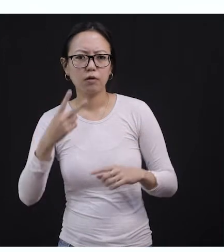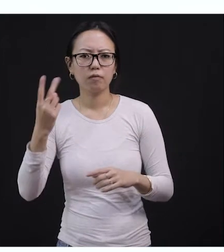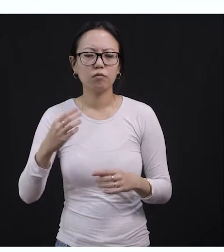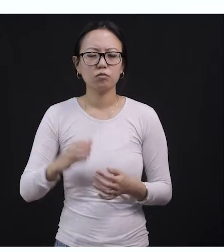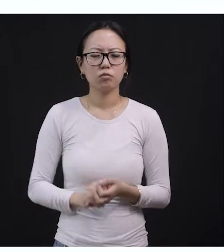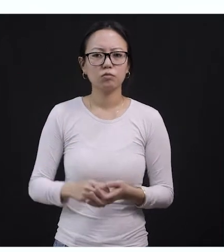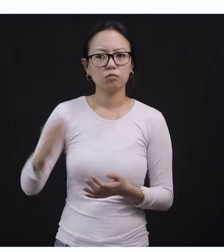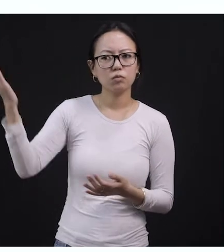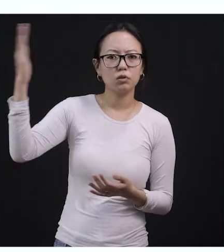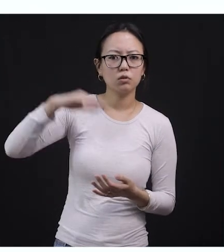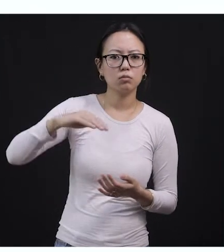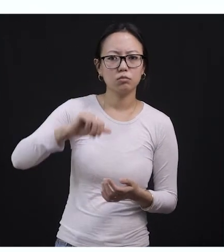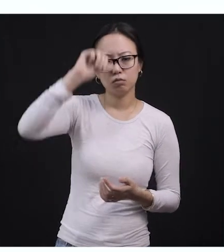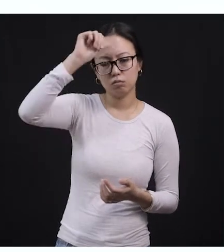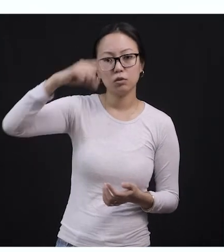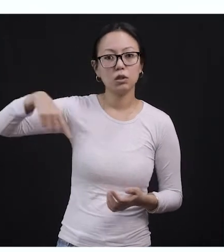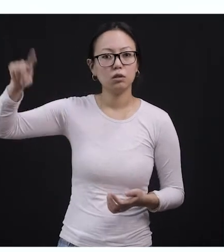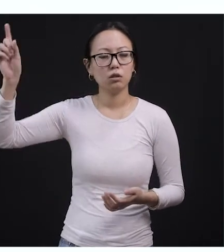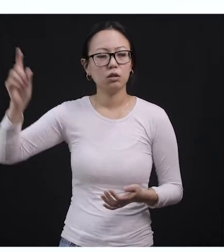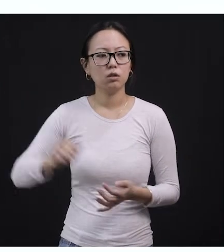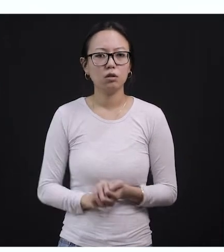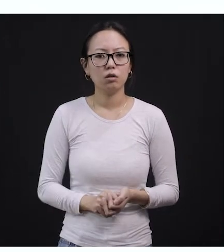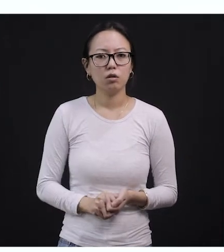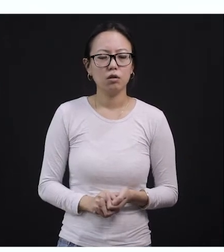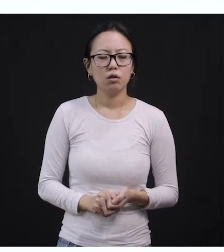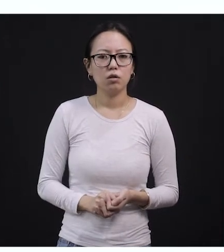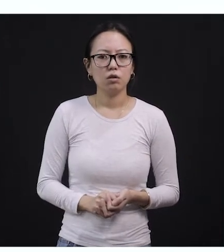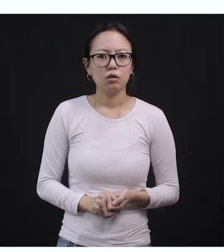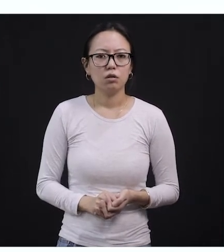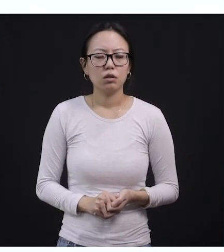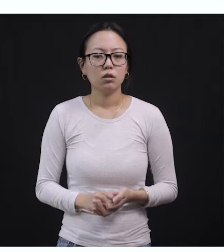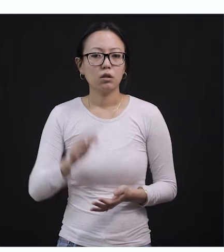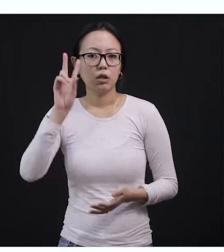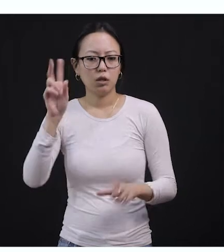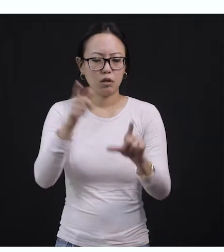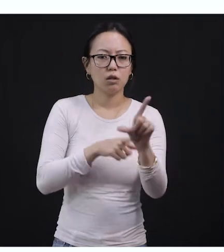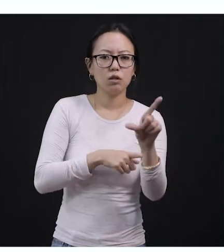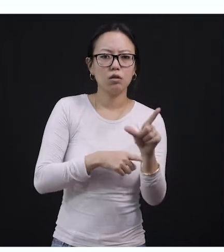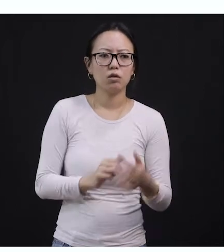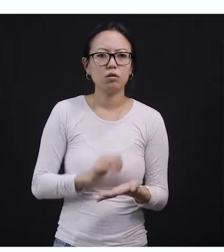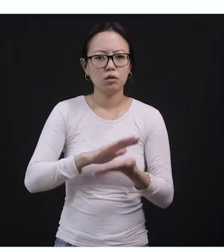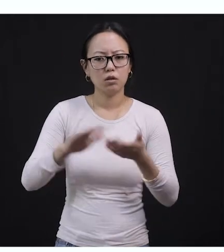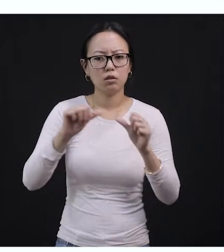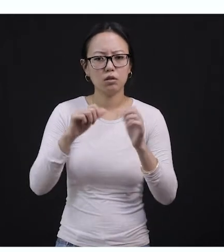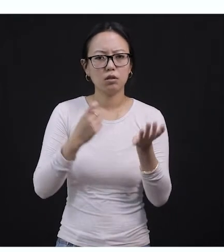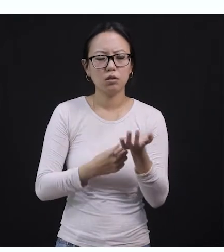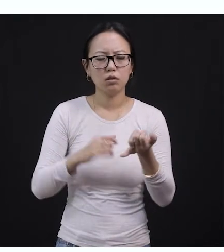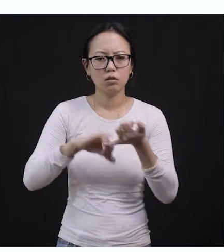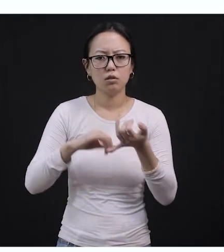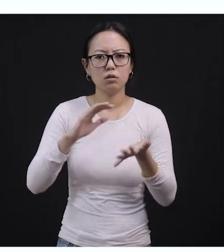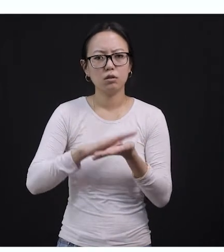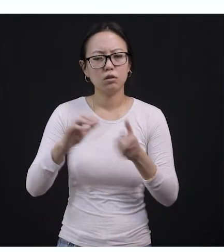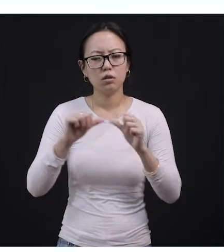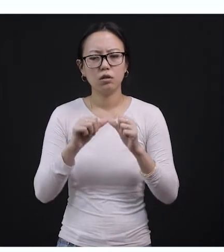in Harsha's court. He spent 8 months there, 8 years. Okay, so altogether he